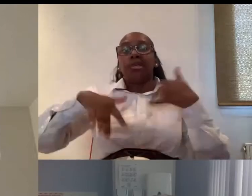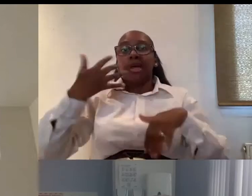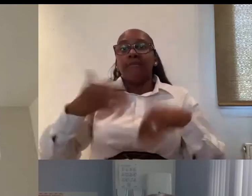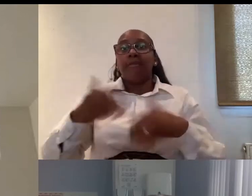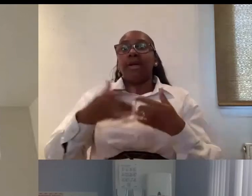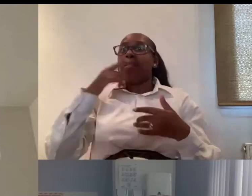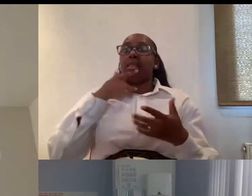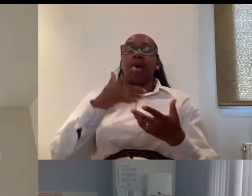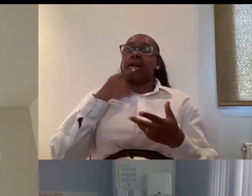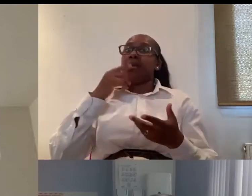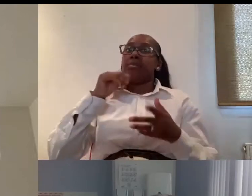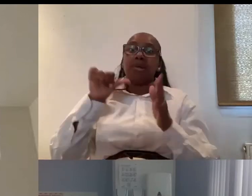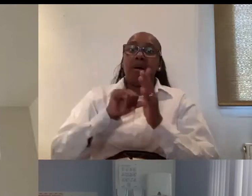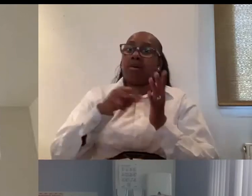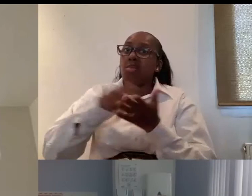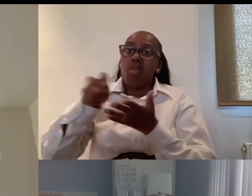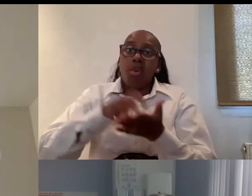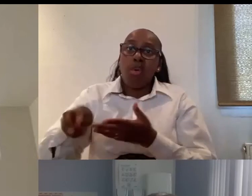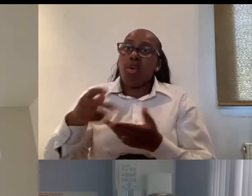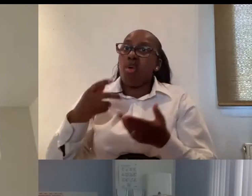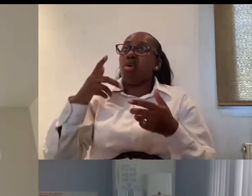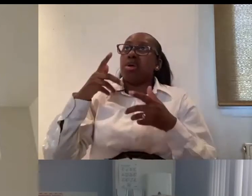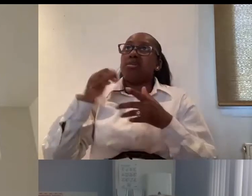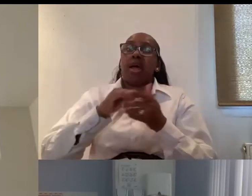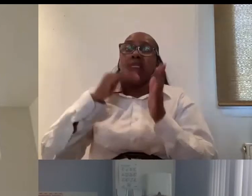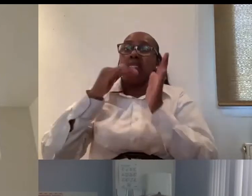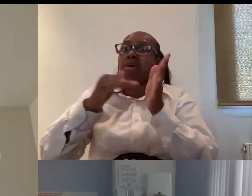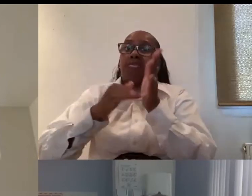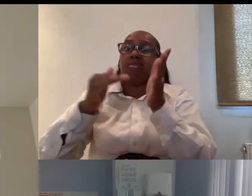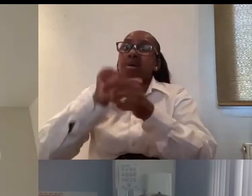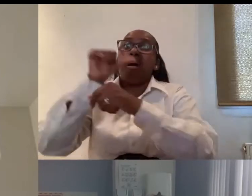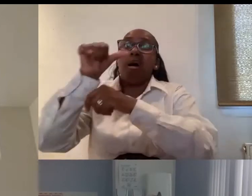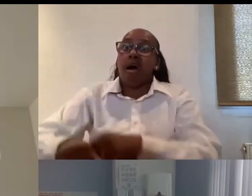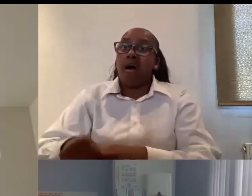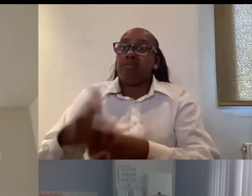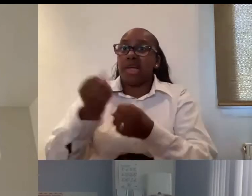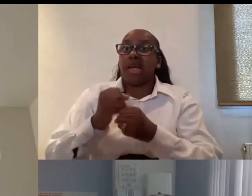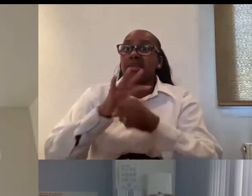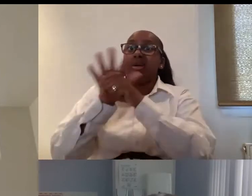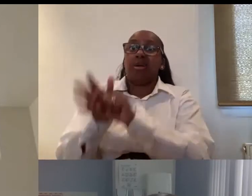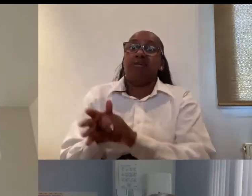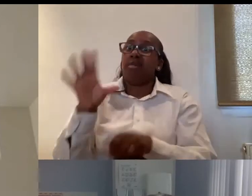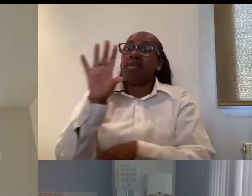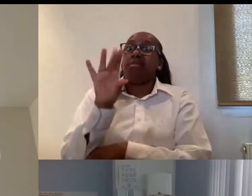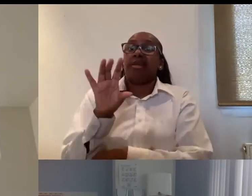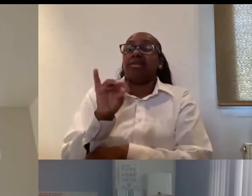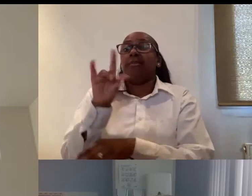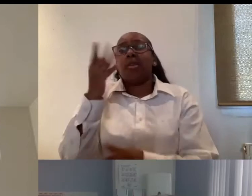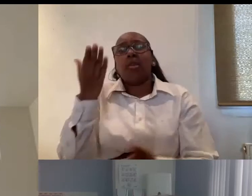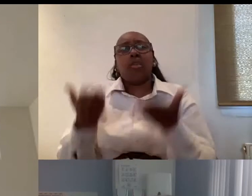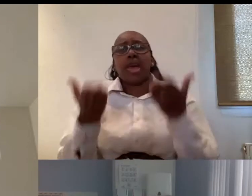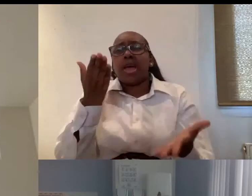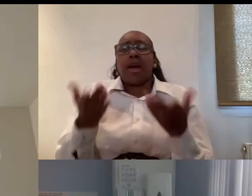debilitating effects of the disease, sometimes many, many months after the initial infection. So what you've got to weigh up is